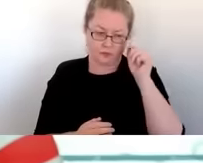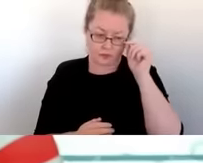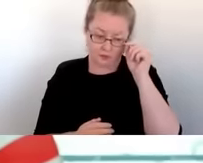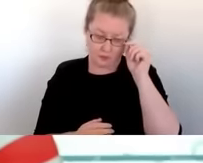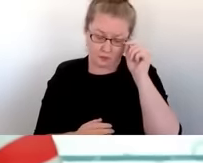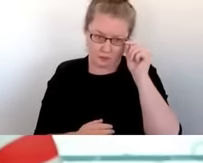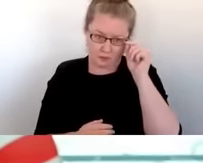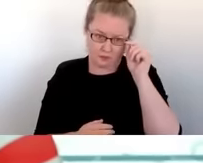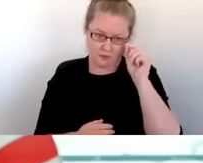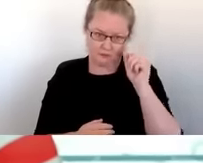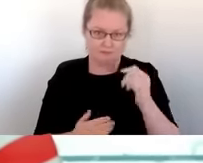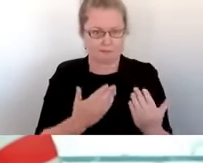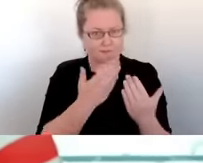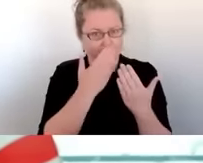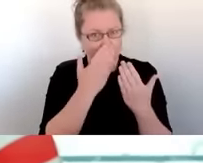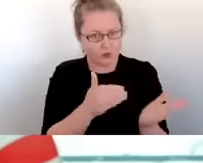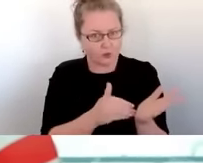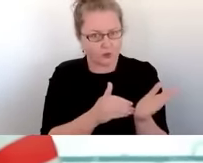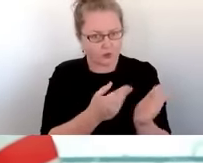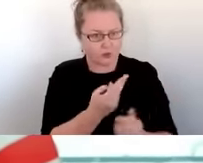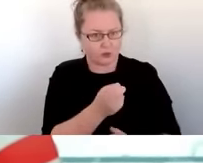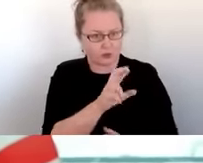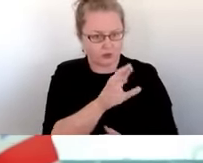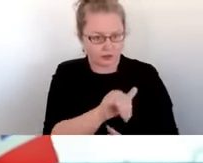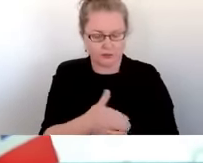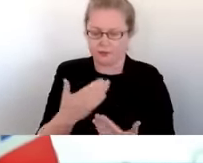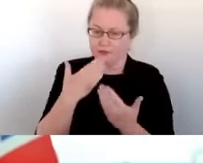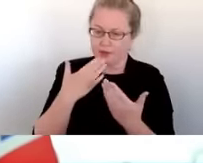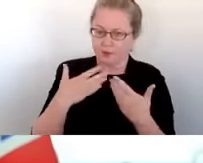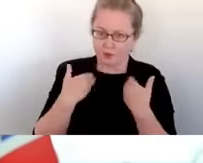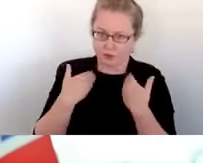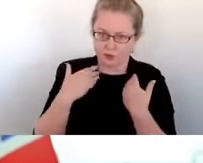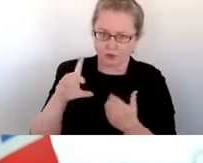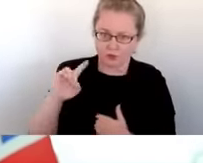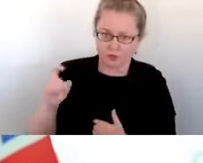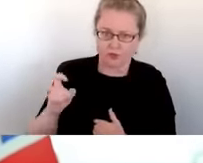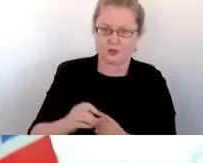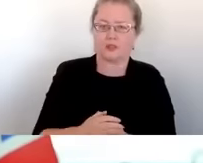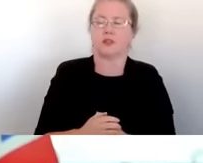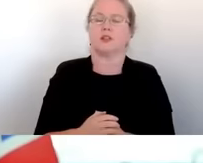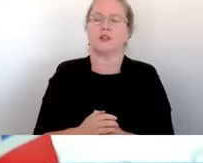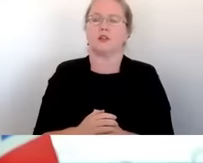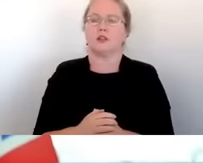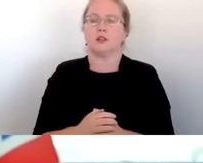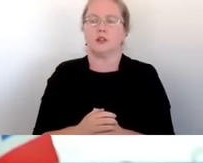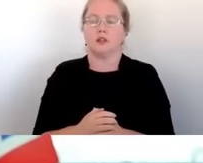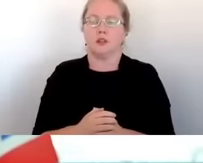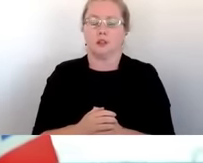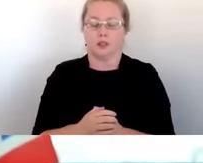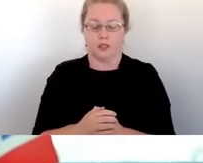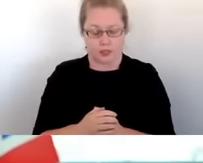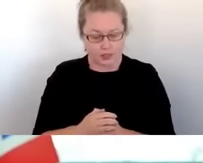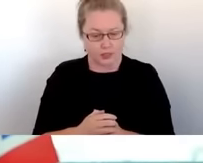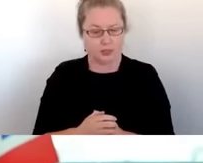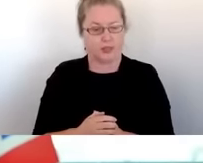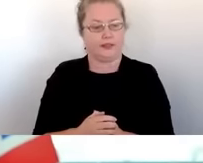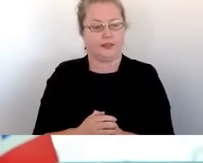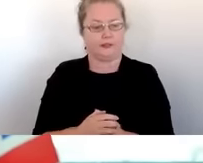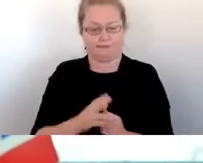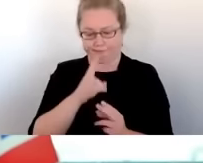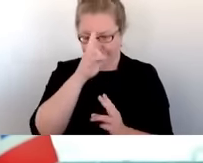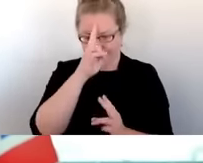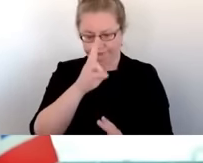Thanks so much, Dr. Henry and Minister Dix, and good afternoon to everyone. It's always a privilege to be here to be